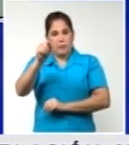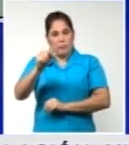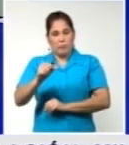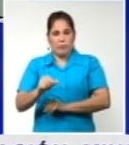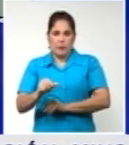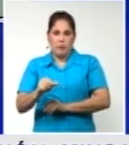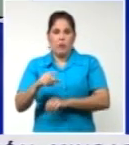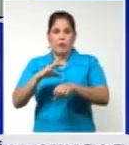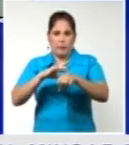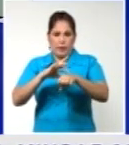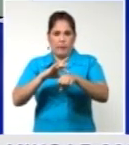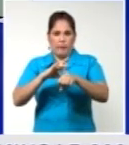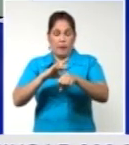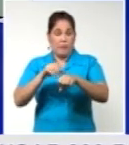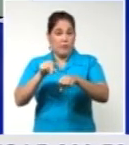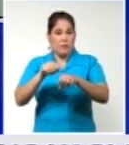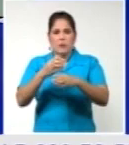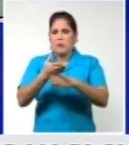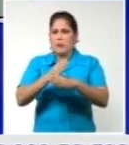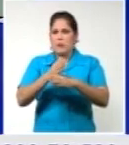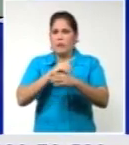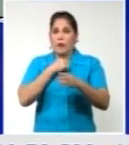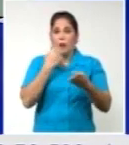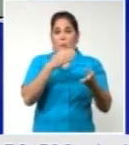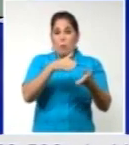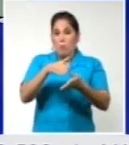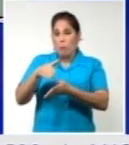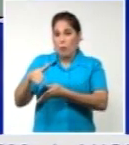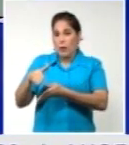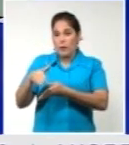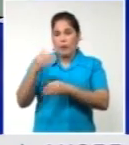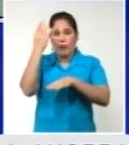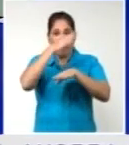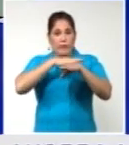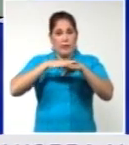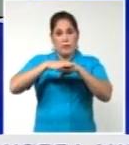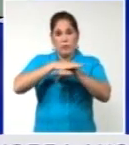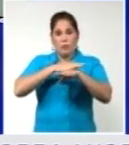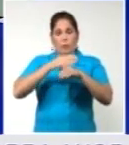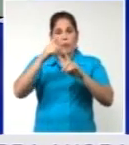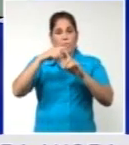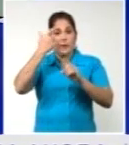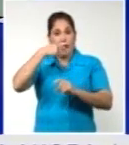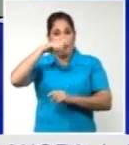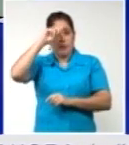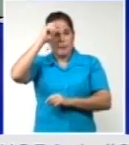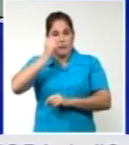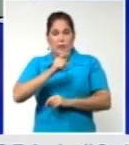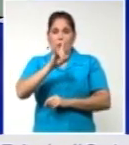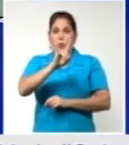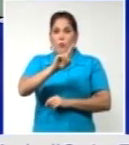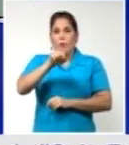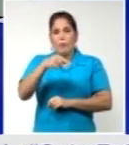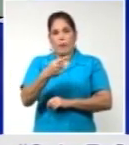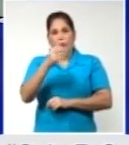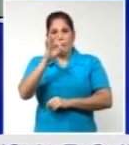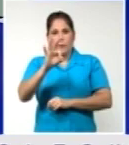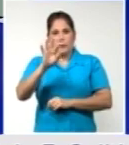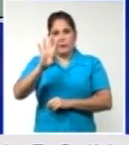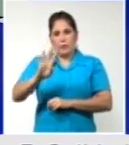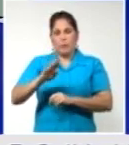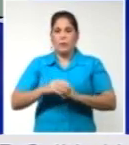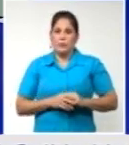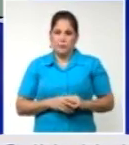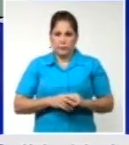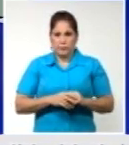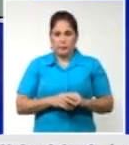days, meaning that Cuba's confirmed case rate per 100,000 inhabitants stands at 4.82 over